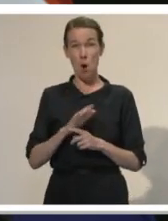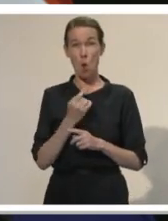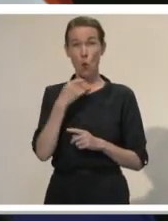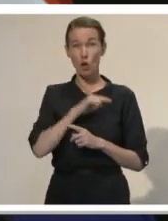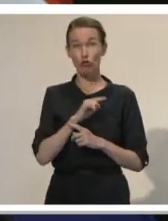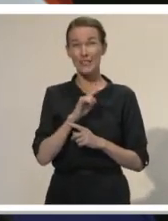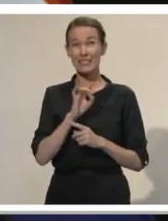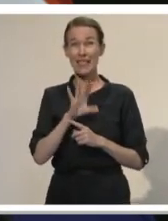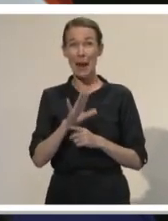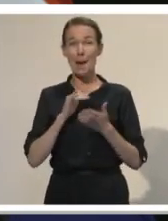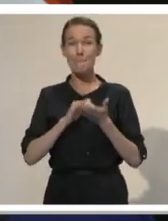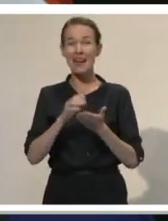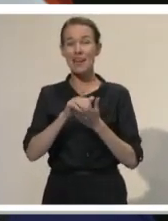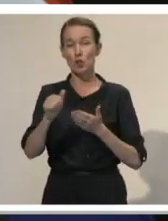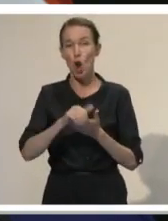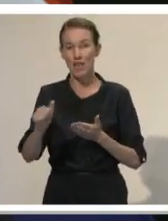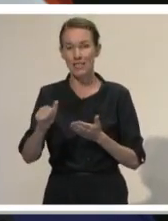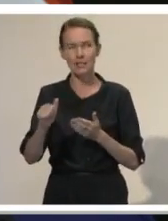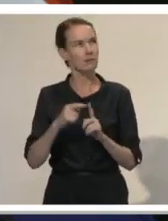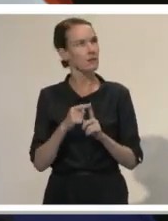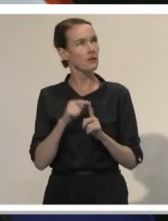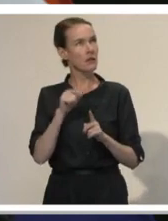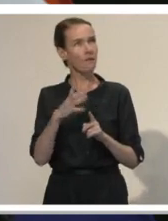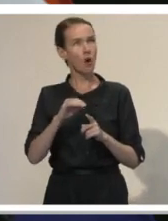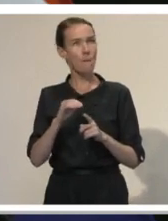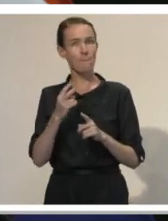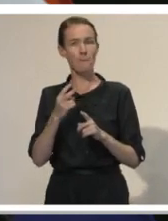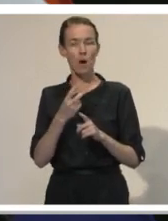million for the year 18-19, I believe, is the figures that I've been given.